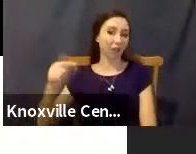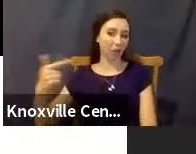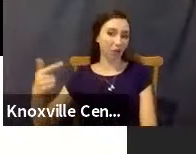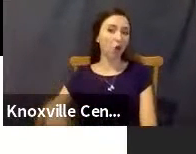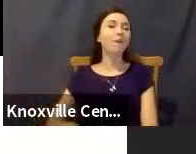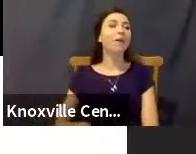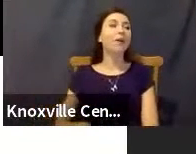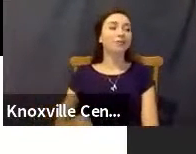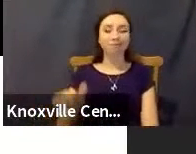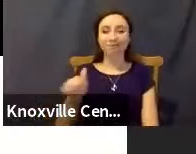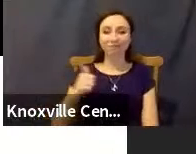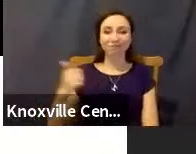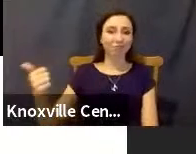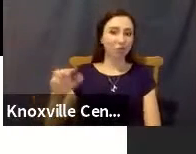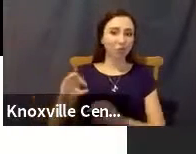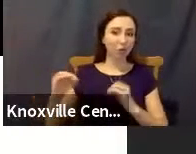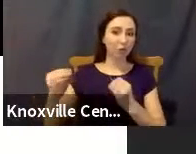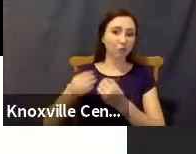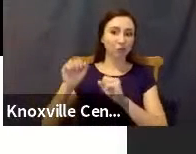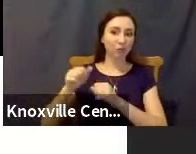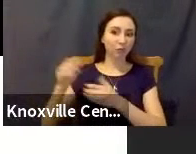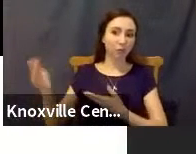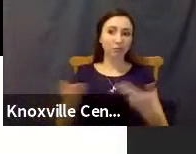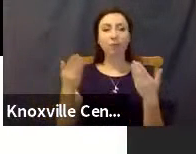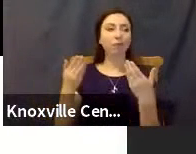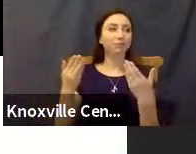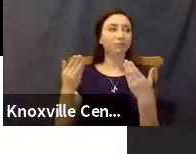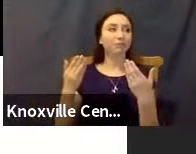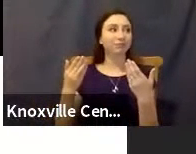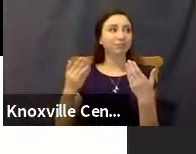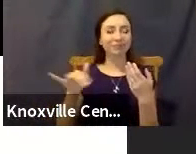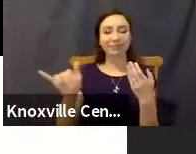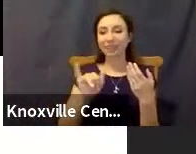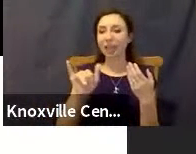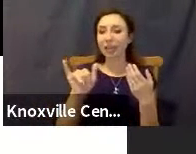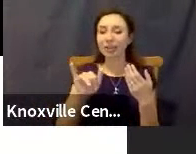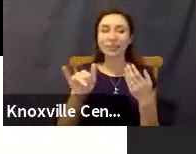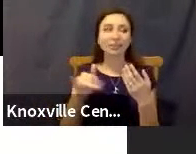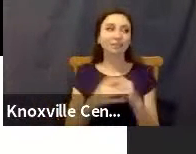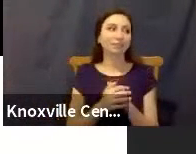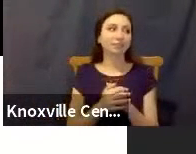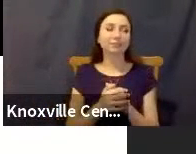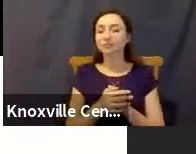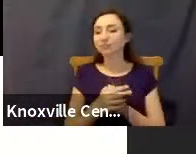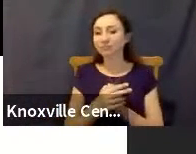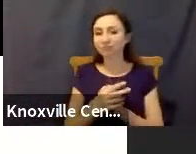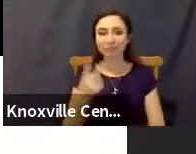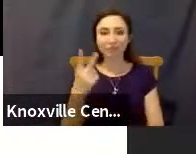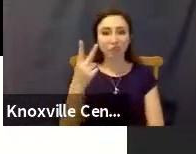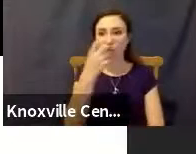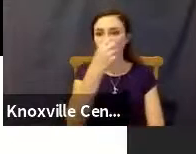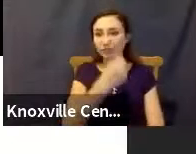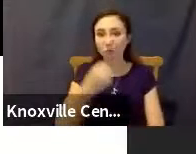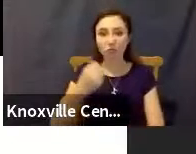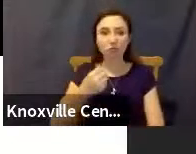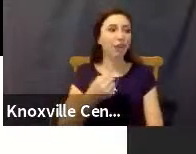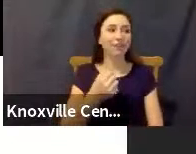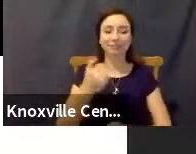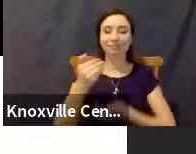other organizations that could be brought to bear on like a named 2 Saturdays in a row. Everybody that can,